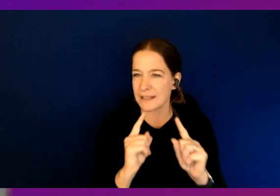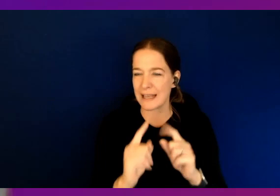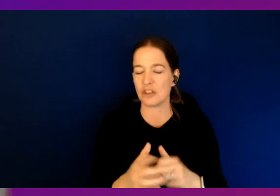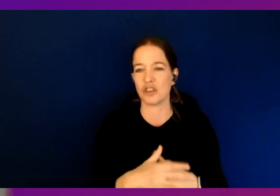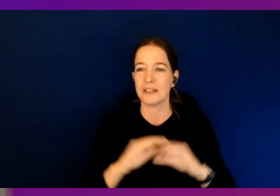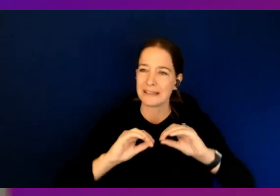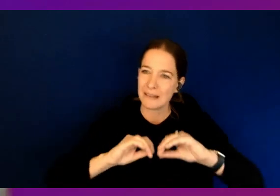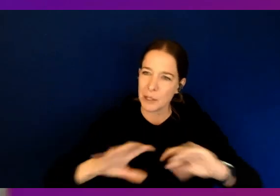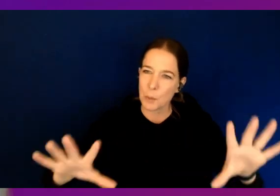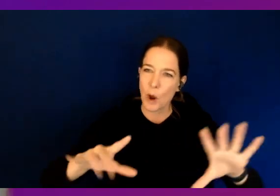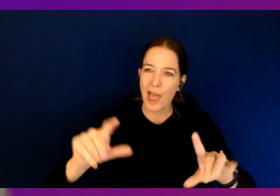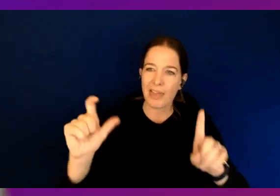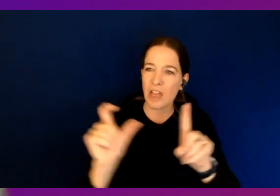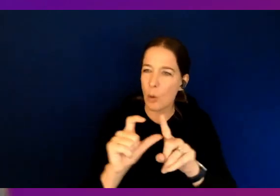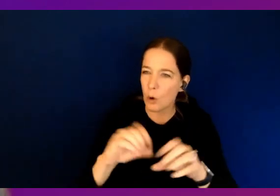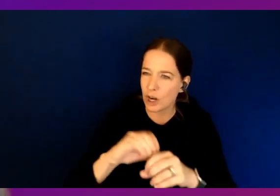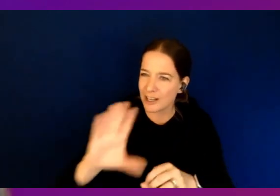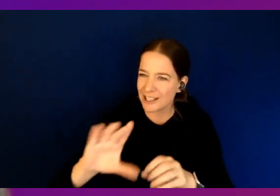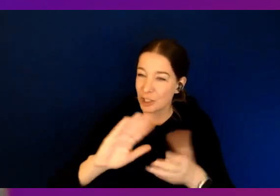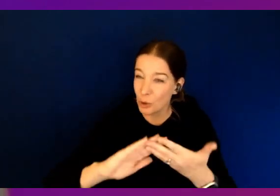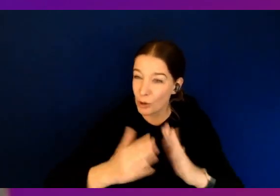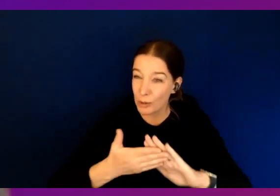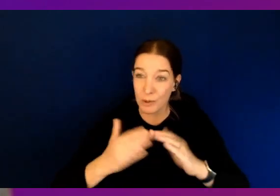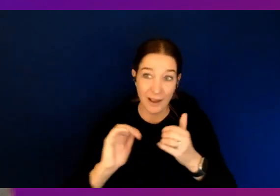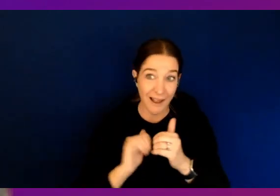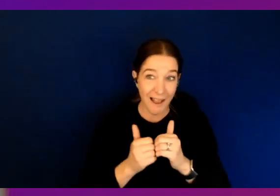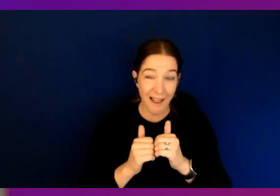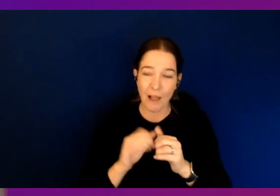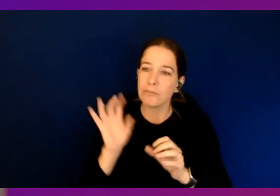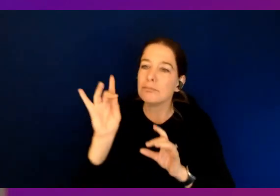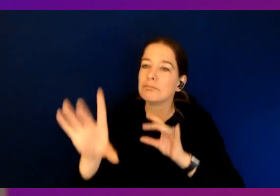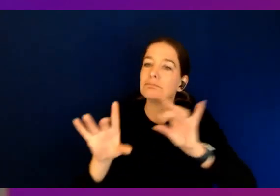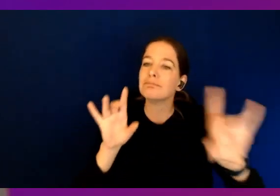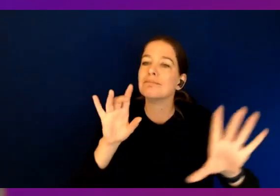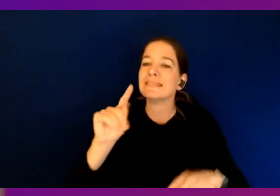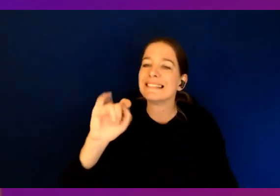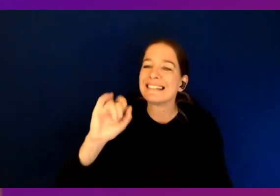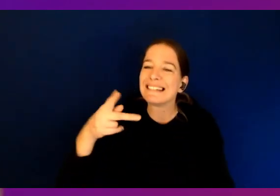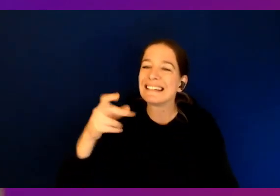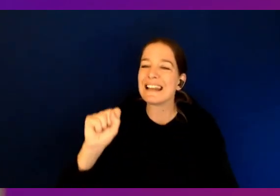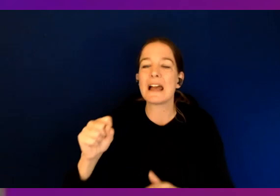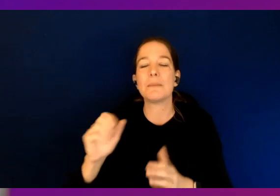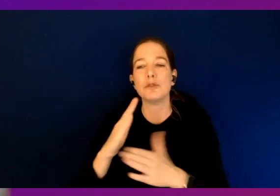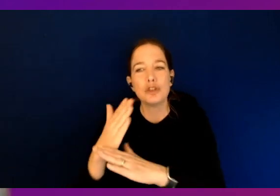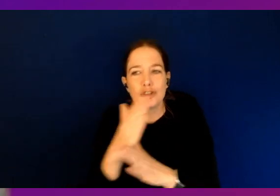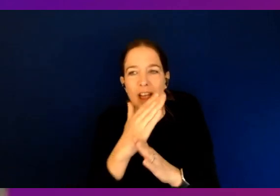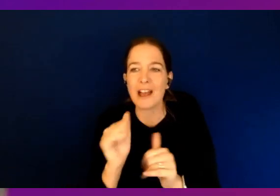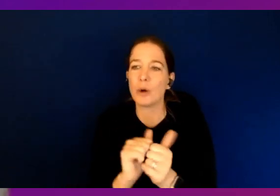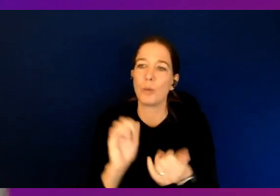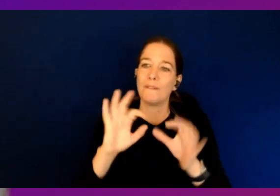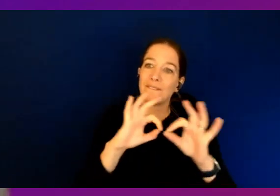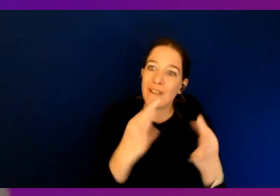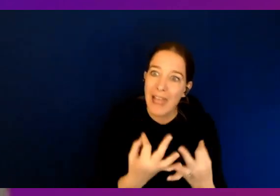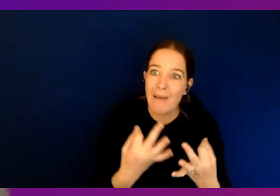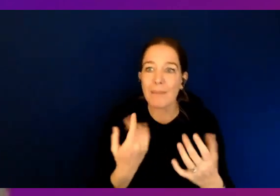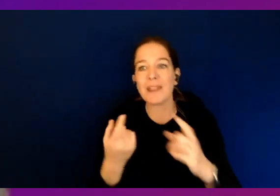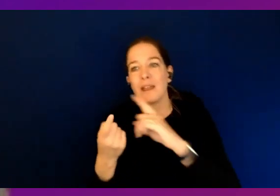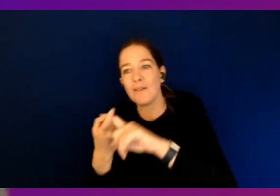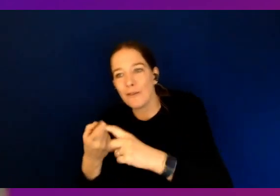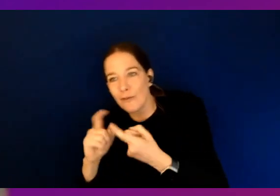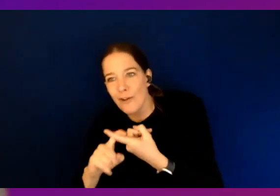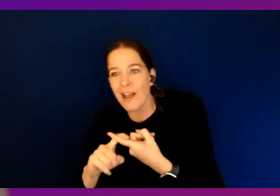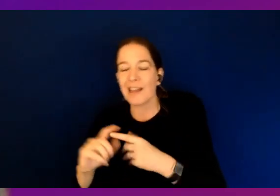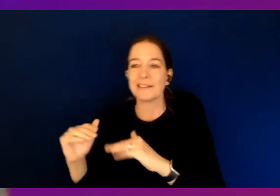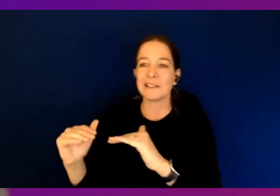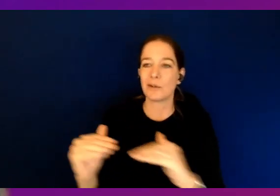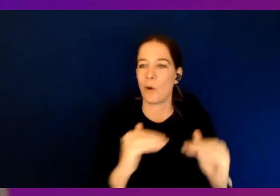networks. Now help spread the word in your communities by passing on cybersecurity tips to your family, your friends, your coworkers. Show